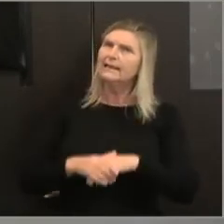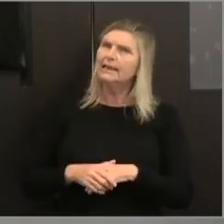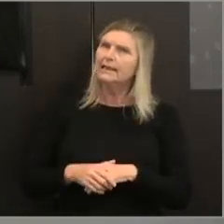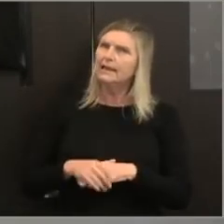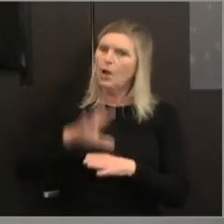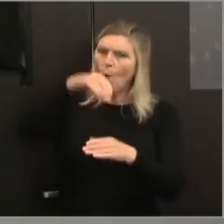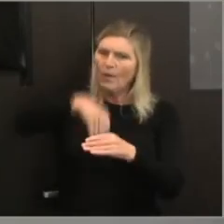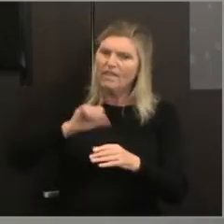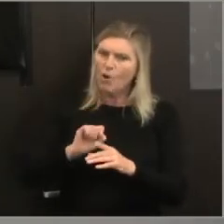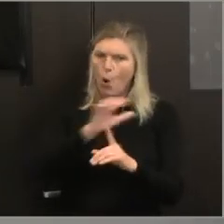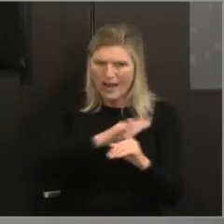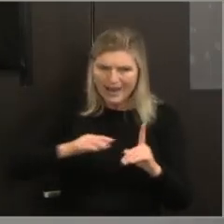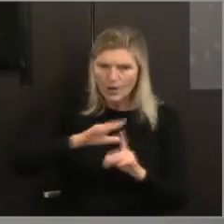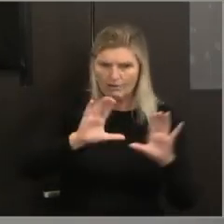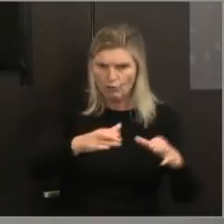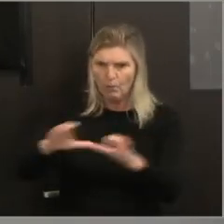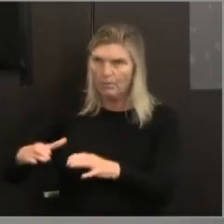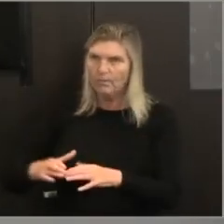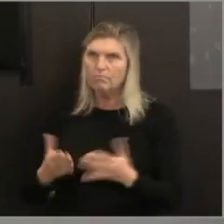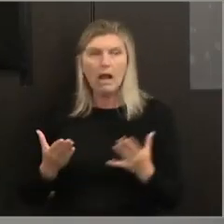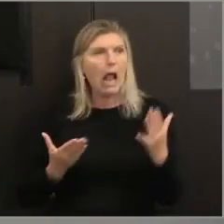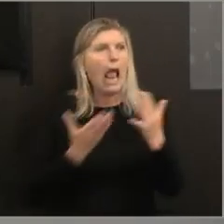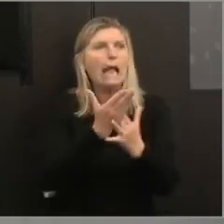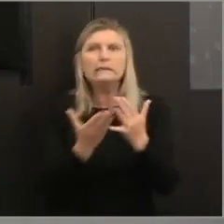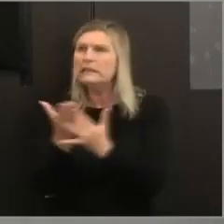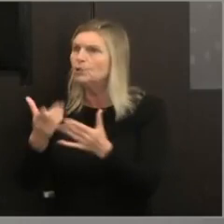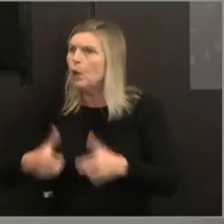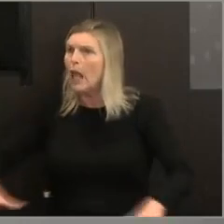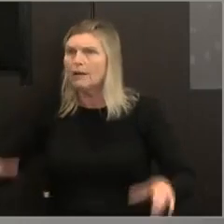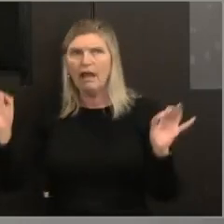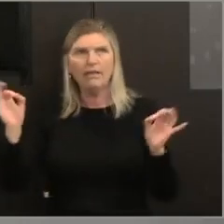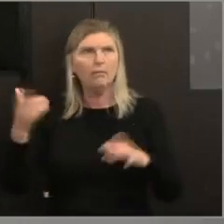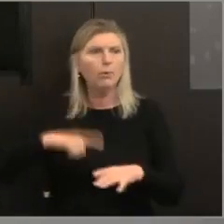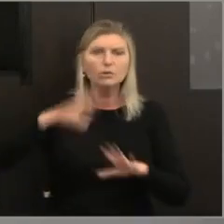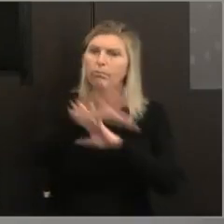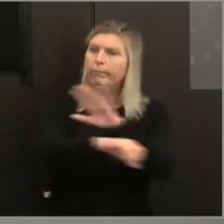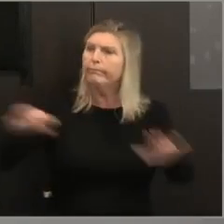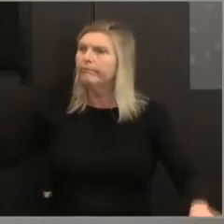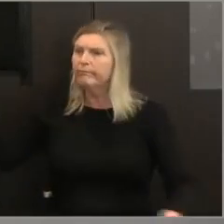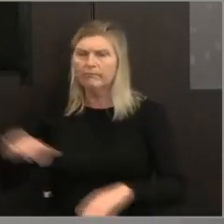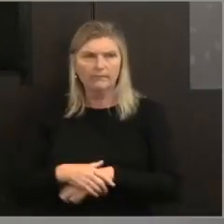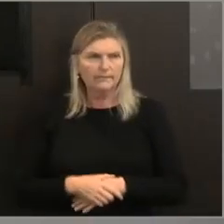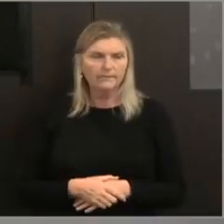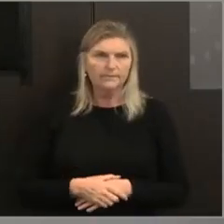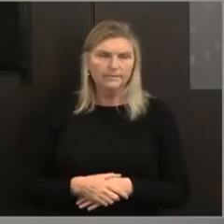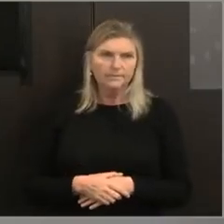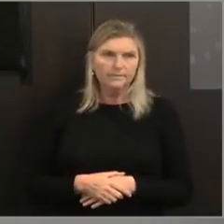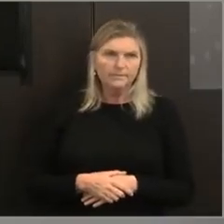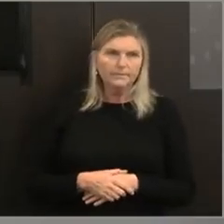their iwi, but with no access to land because the land in their iwi had been taken.